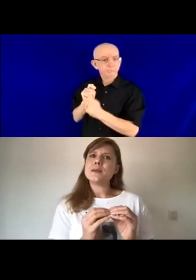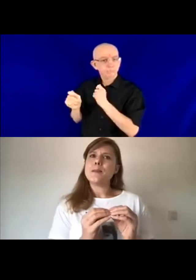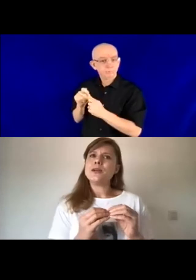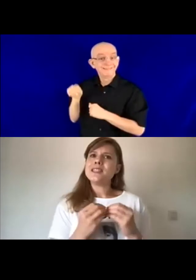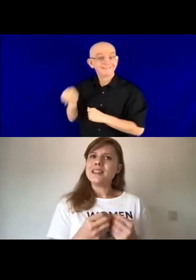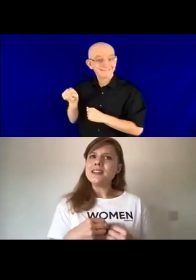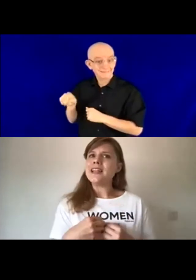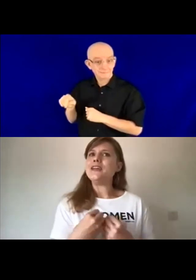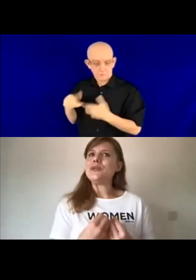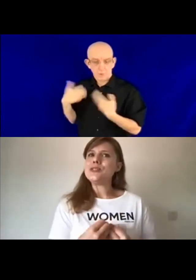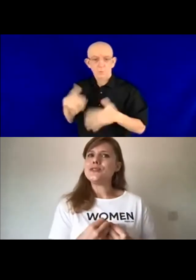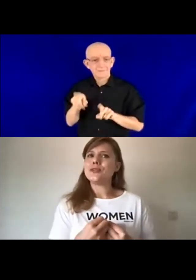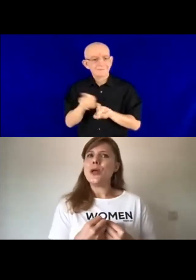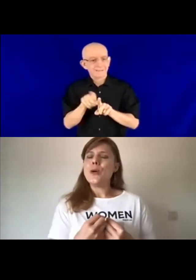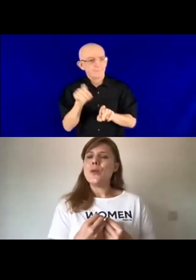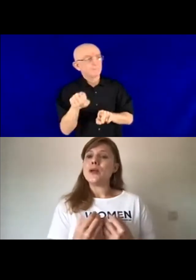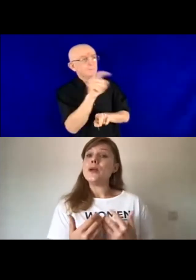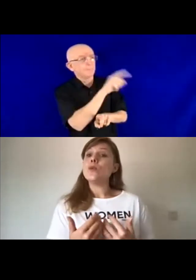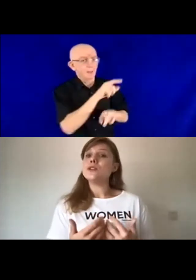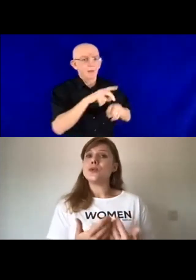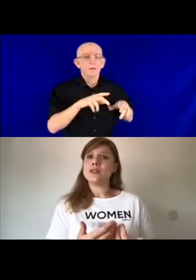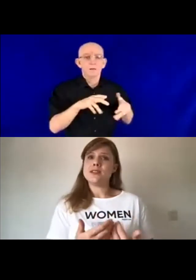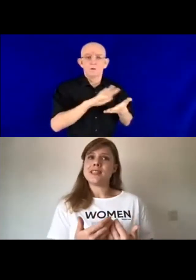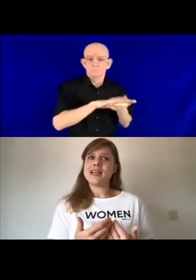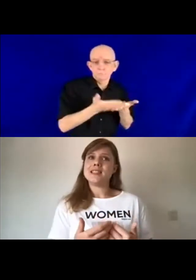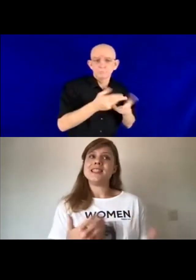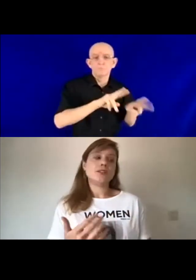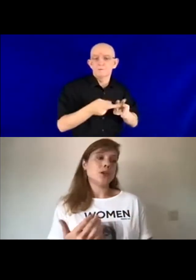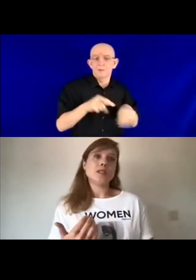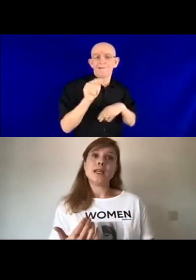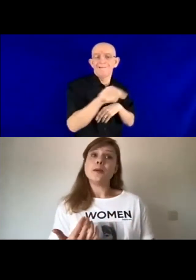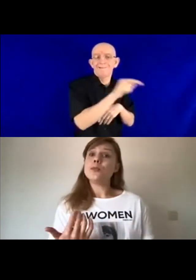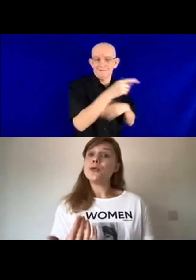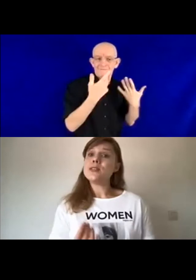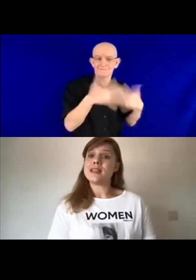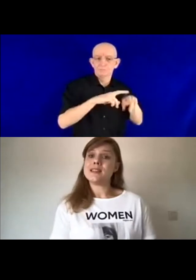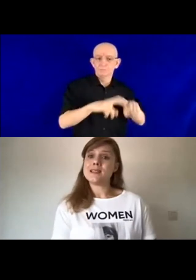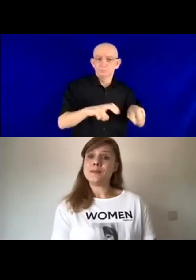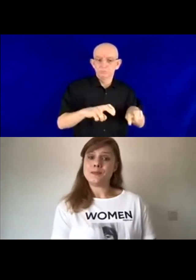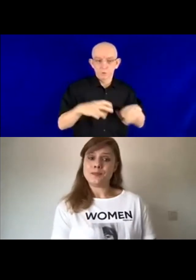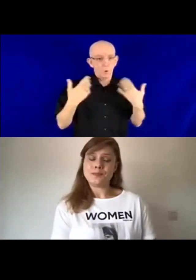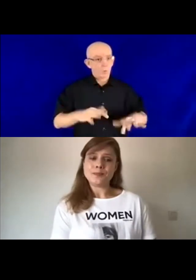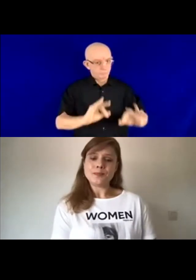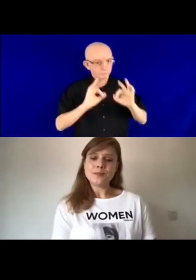is particularly useful when we want to understand the interpreting process.